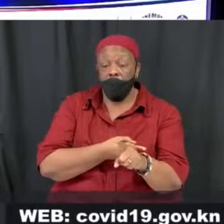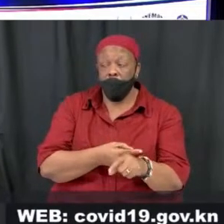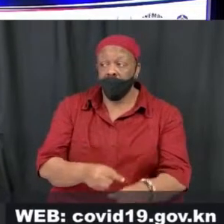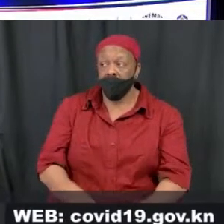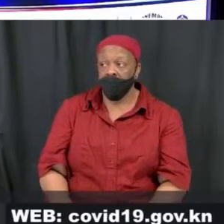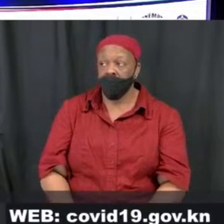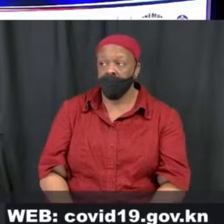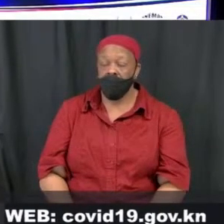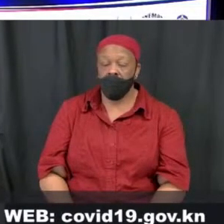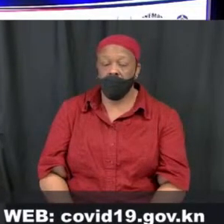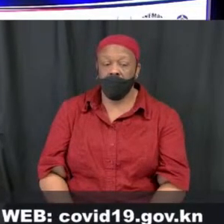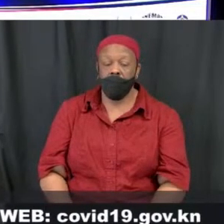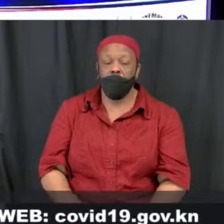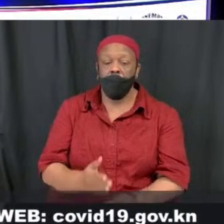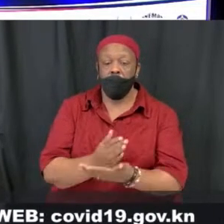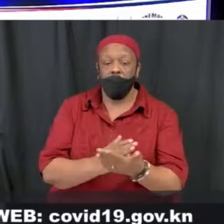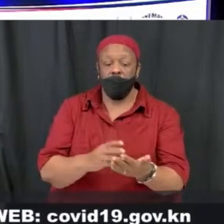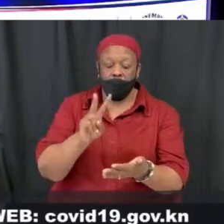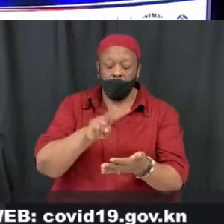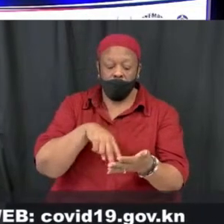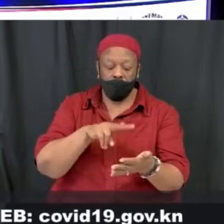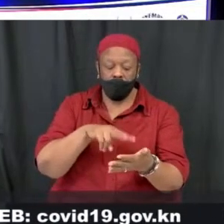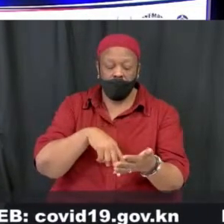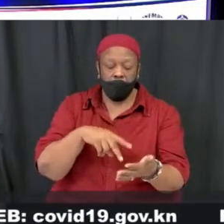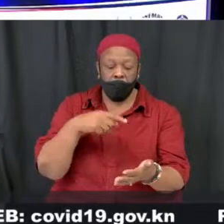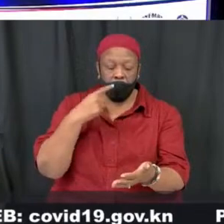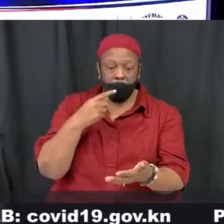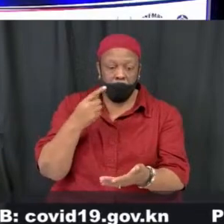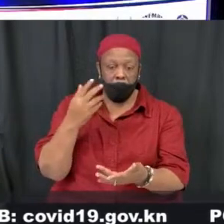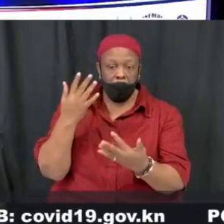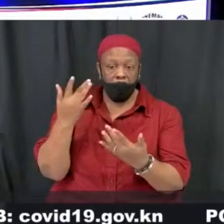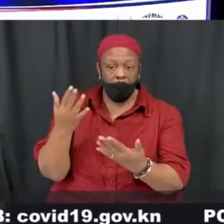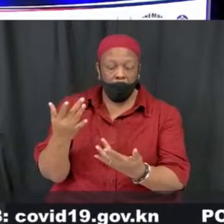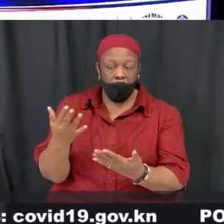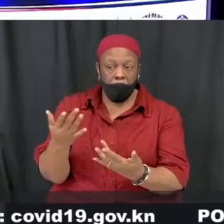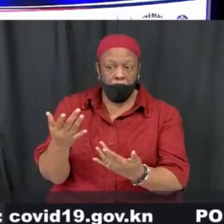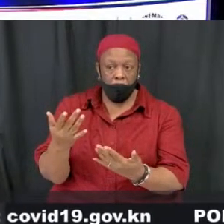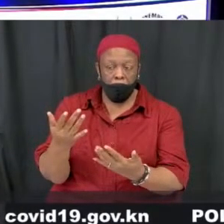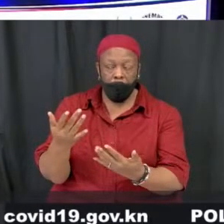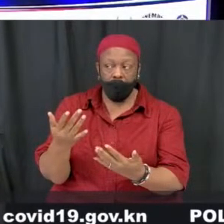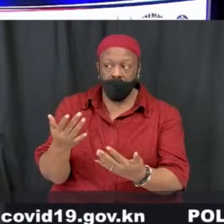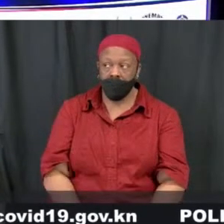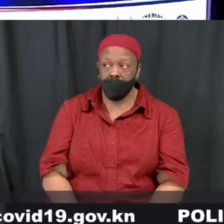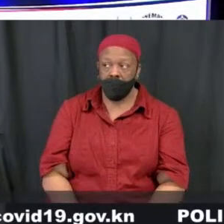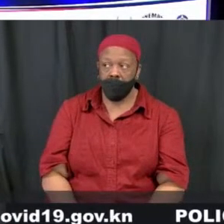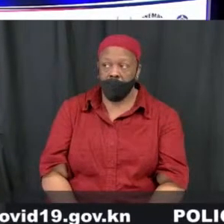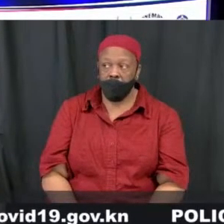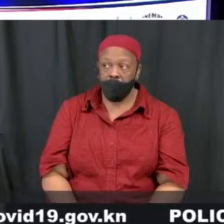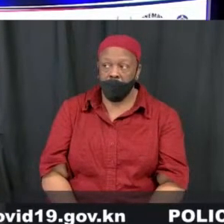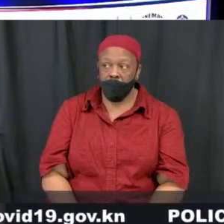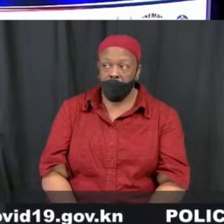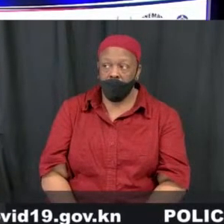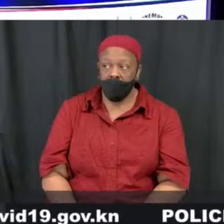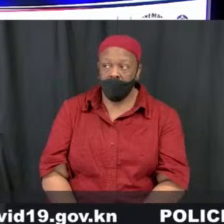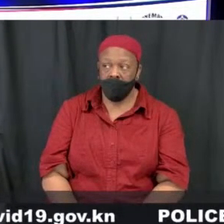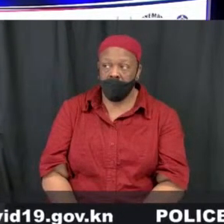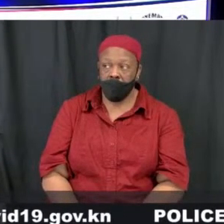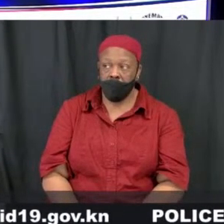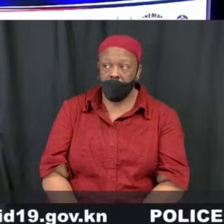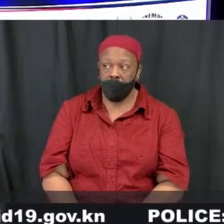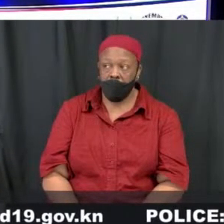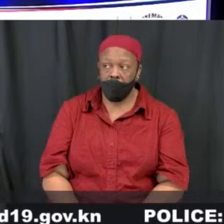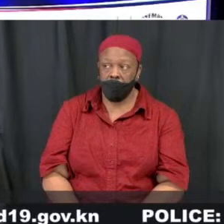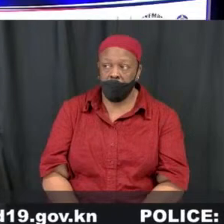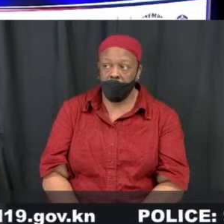That, for instance, it is advisable to hold off on taking the MMR, mumps, measles, and